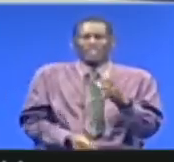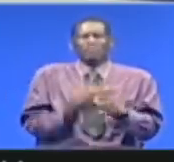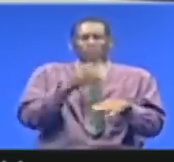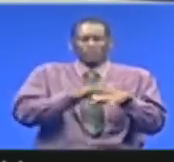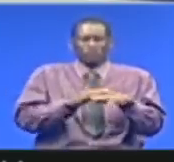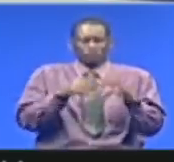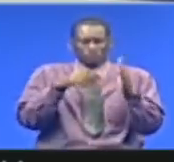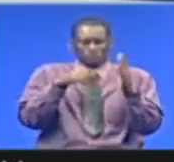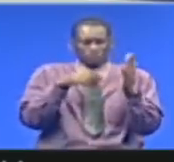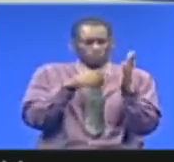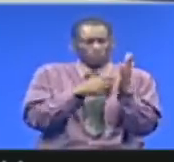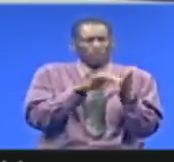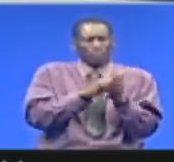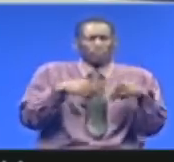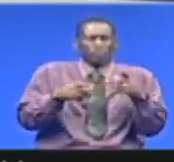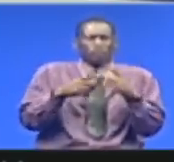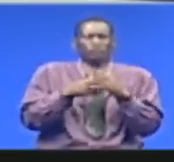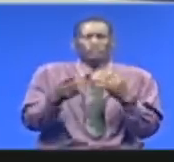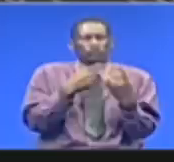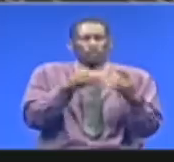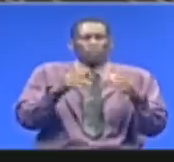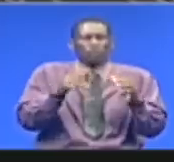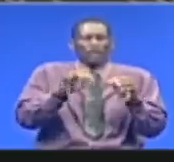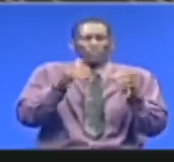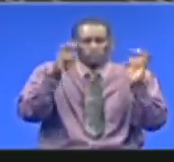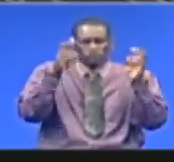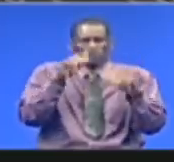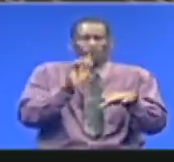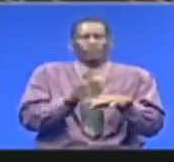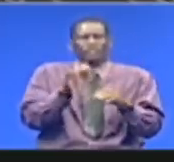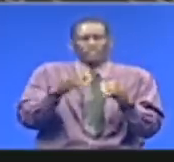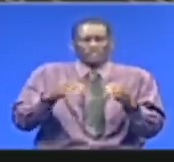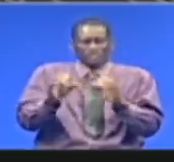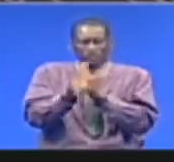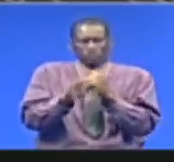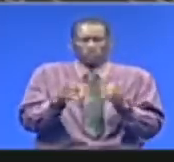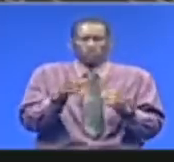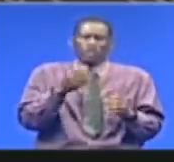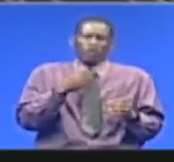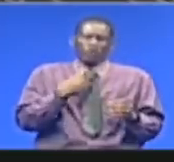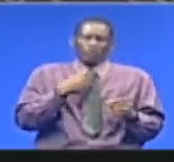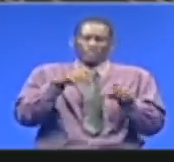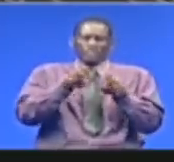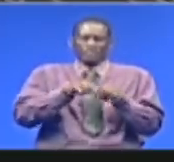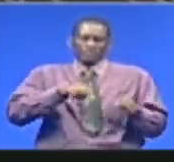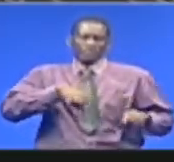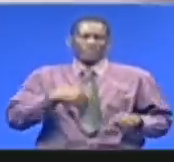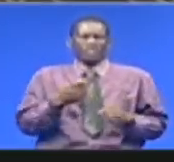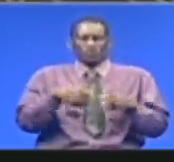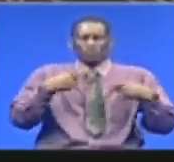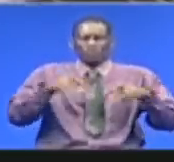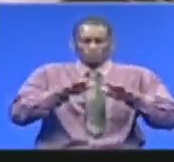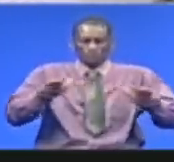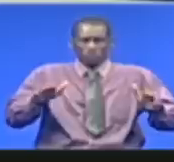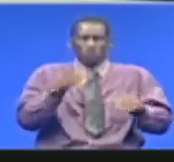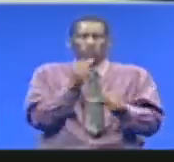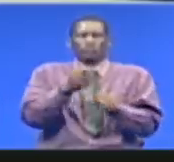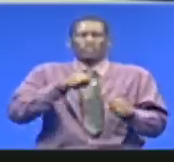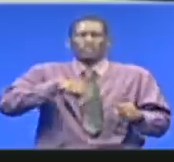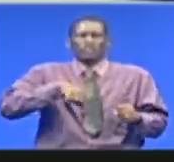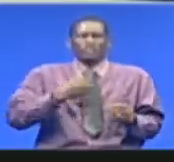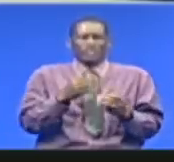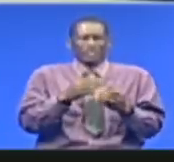start talking about other issues that are facing the youth. Mm. But are you getting the same feeling from the people on the ground that they feel represented by now the famous handshake?